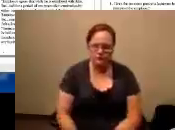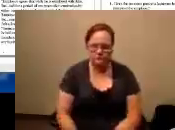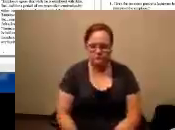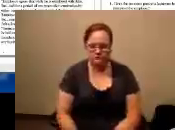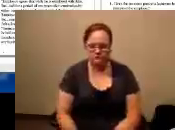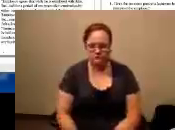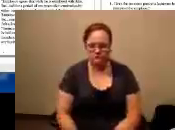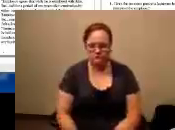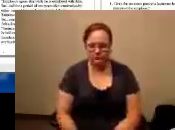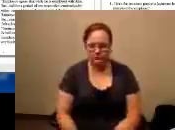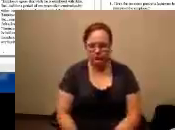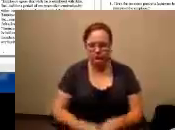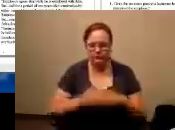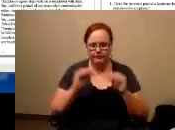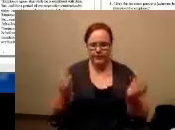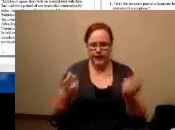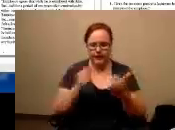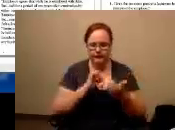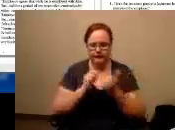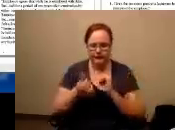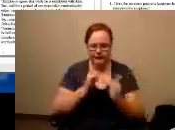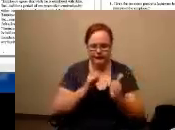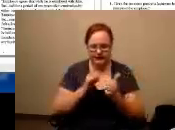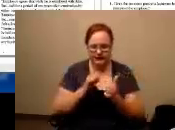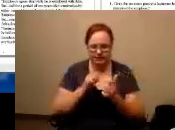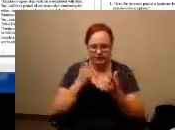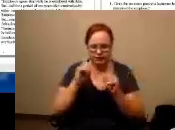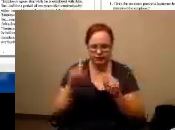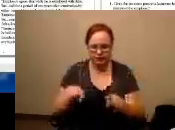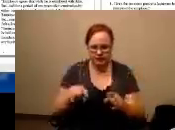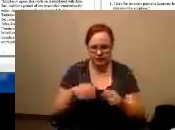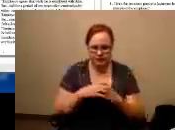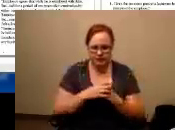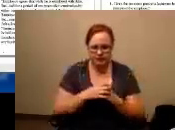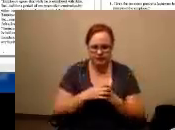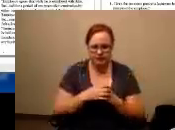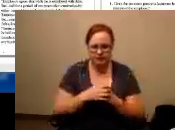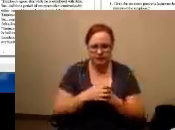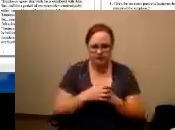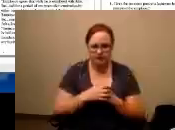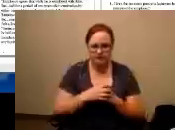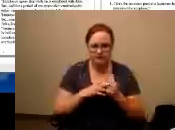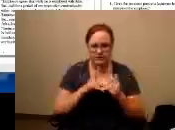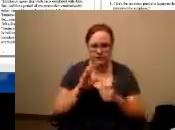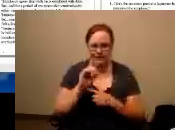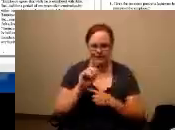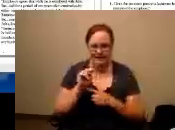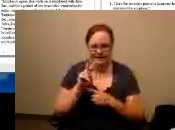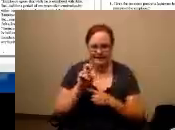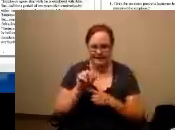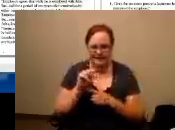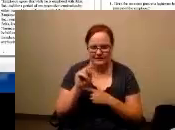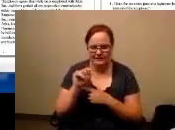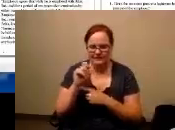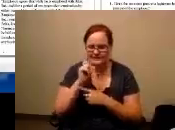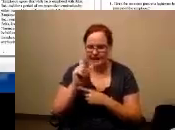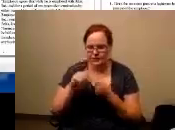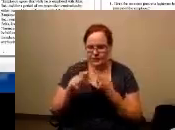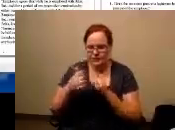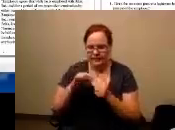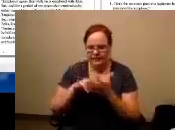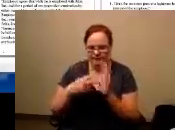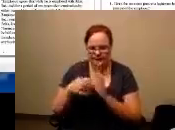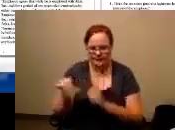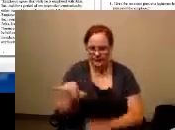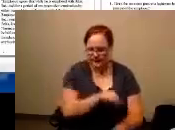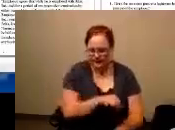a non-competition agreement or covenant not to compete means the same thing, is a contract that